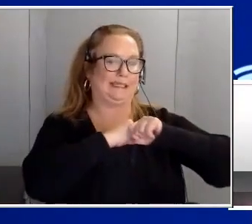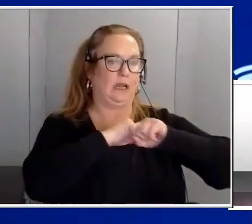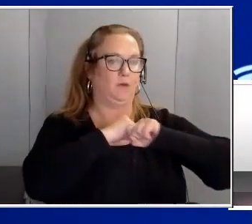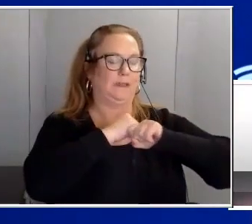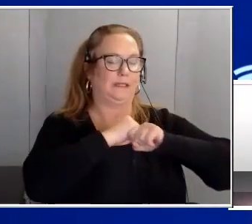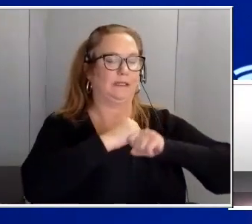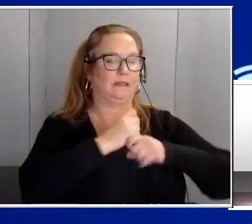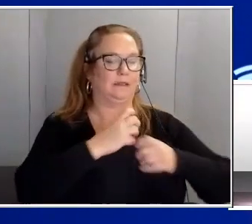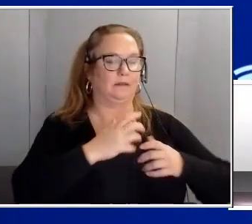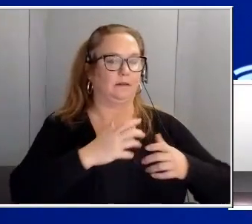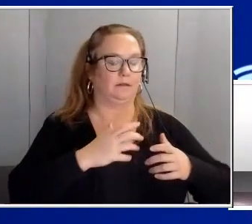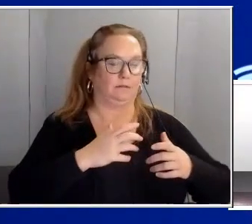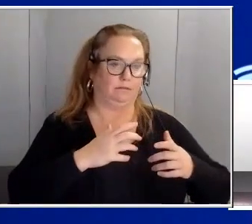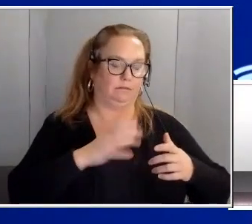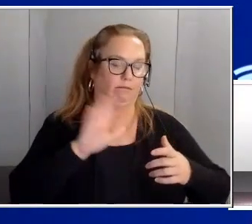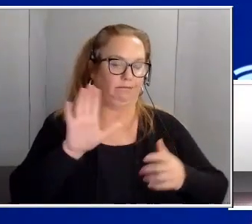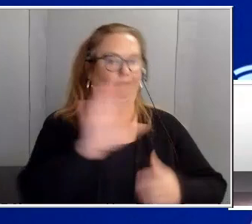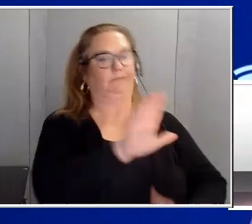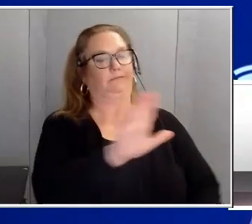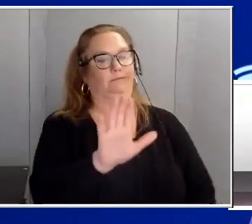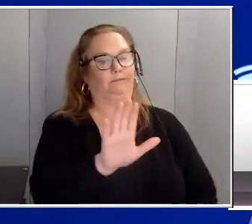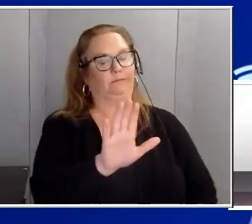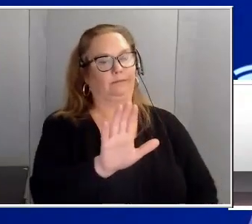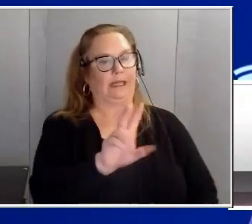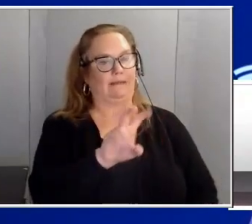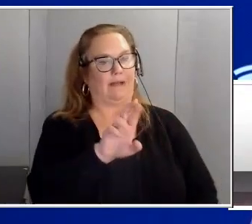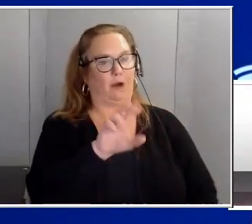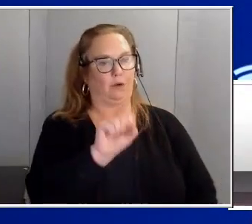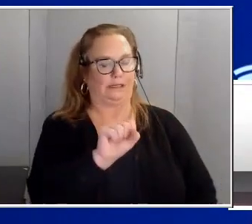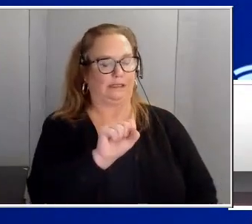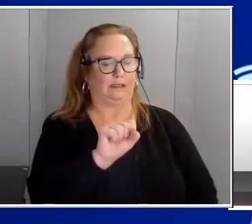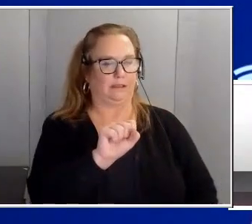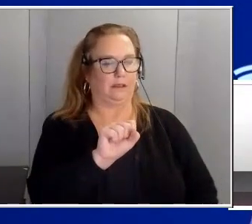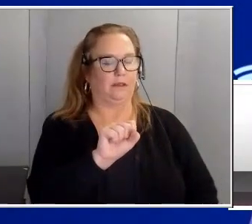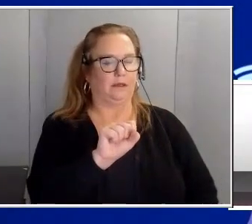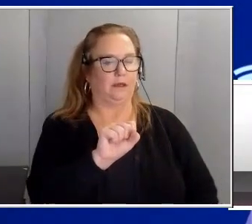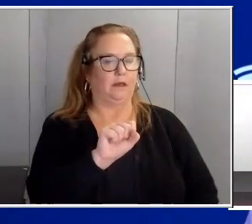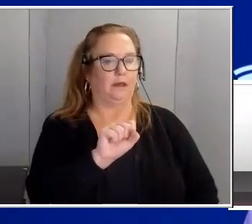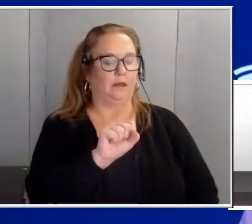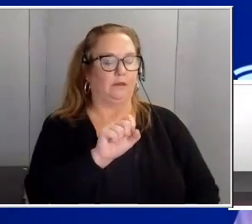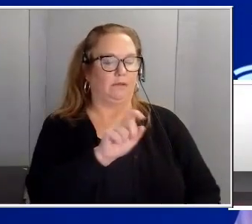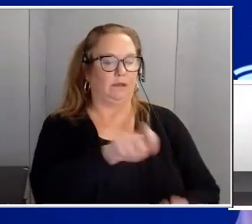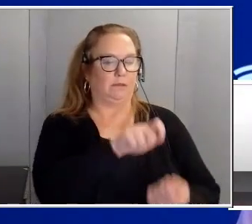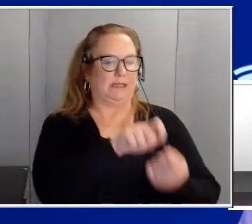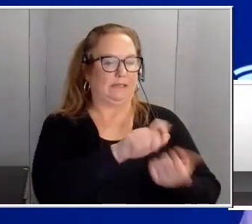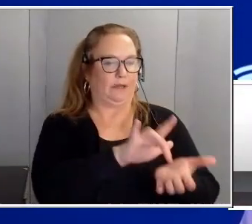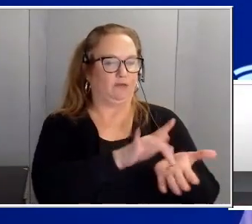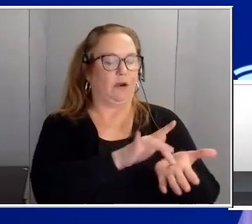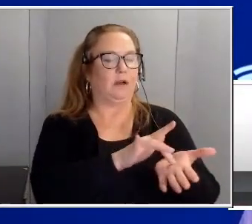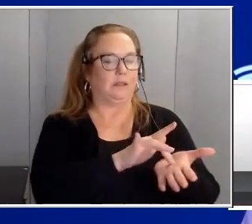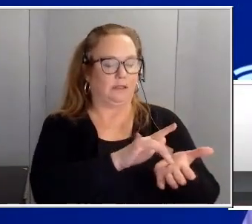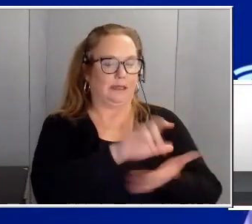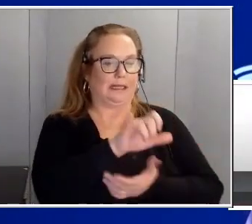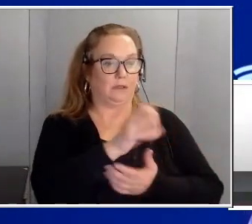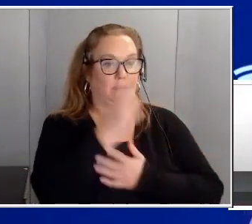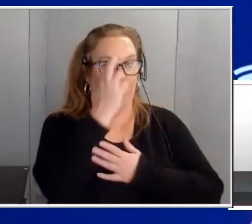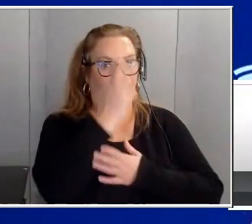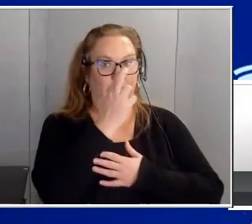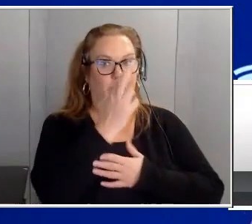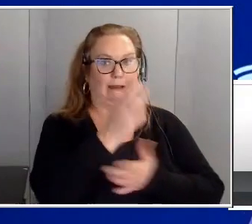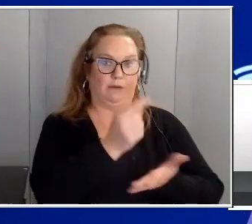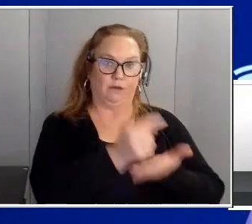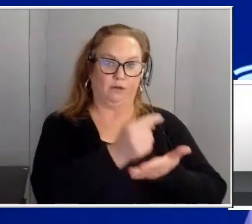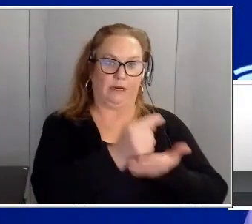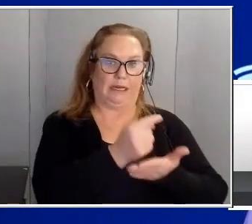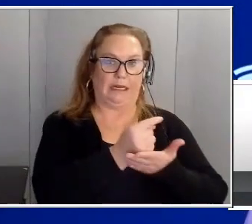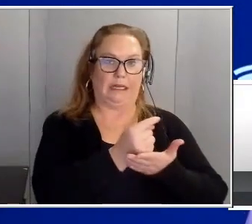mechanisms in those viral isolates to those particular drugs. That is one of the reasons we have to treat